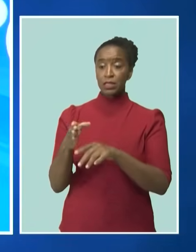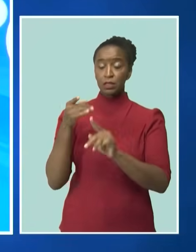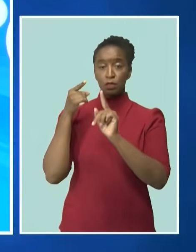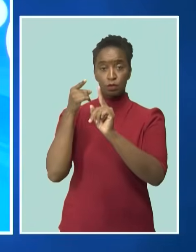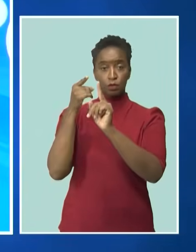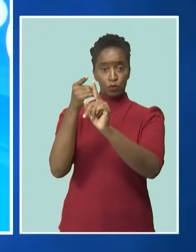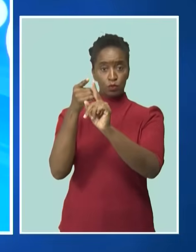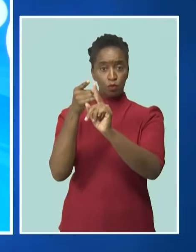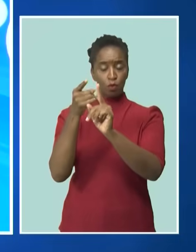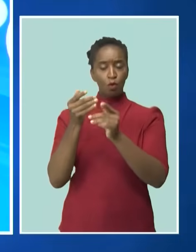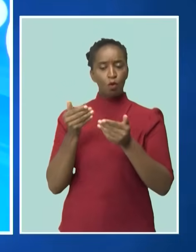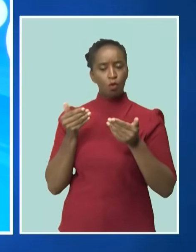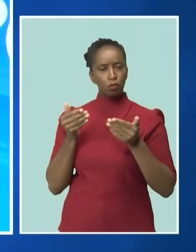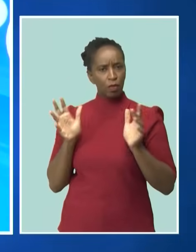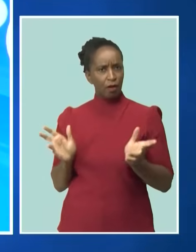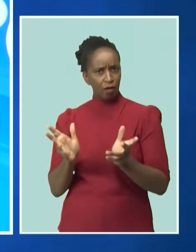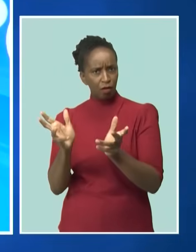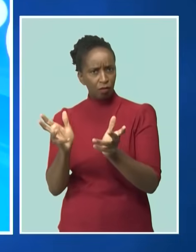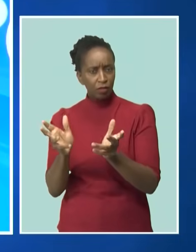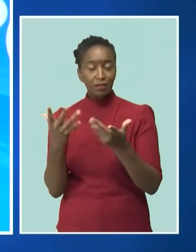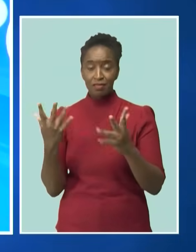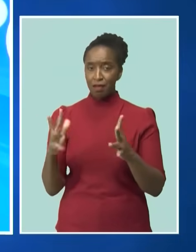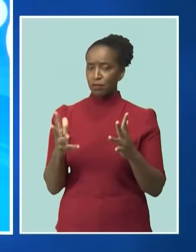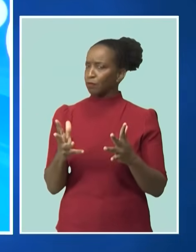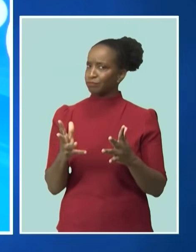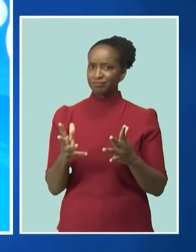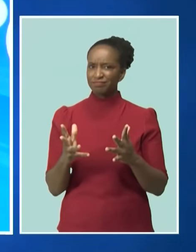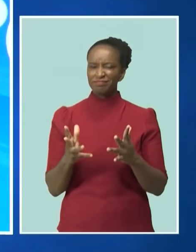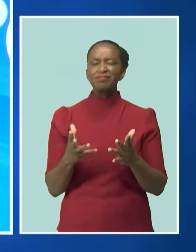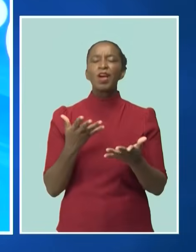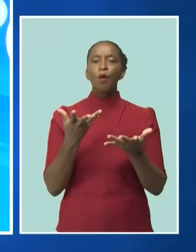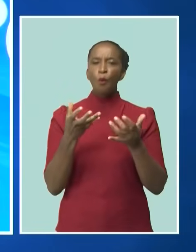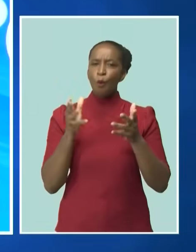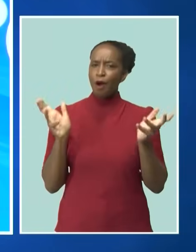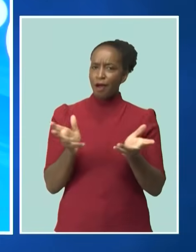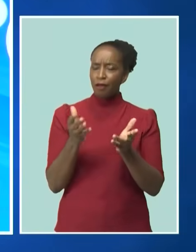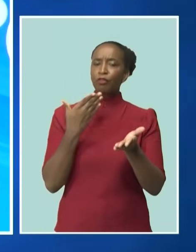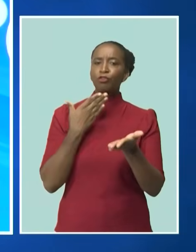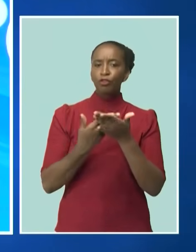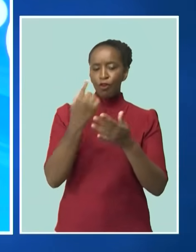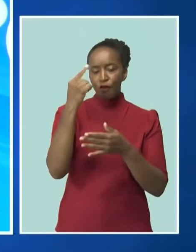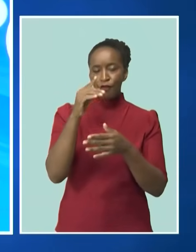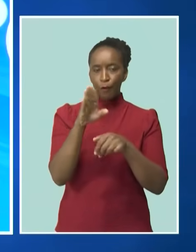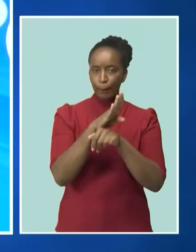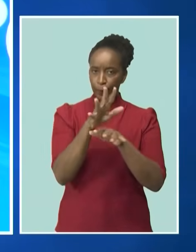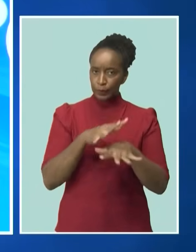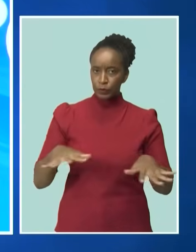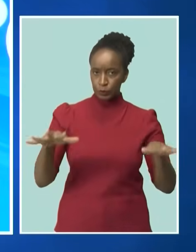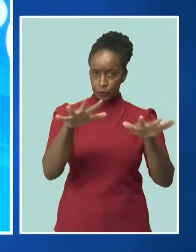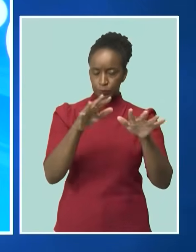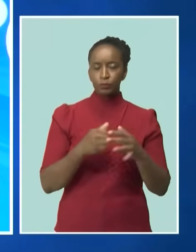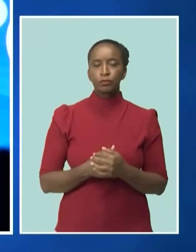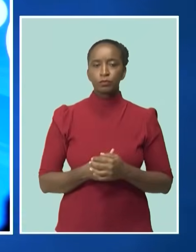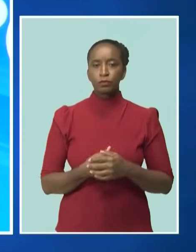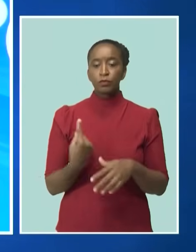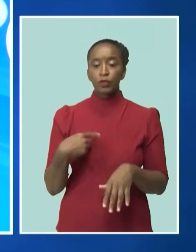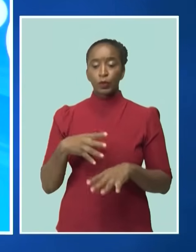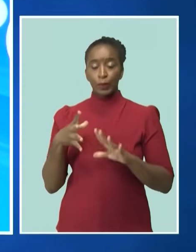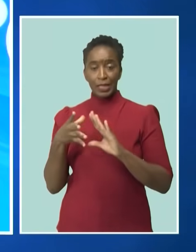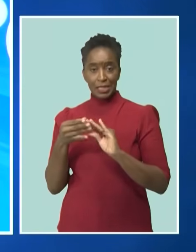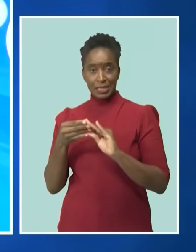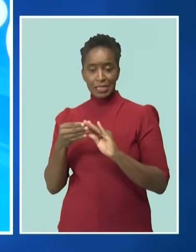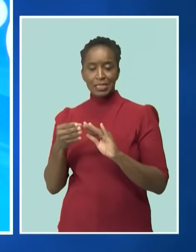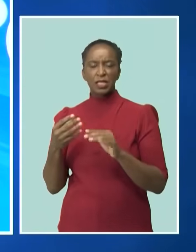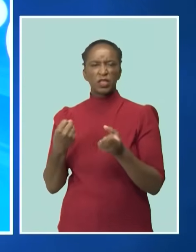the well-being of Barbados. To advocate for us is to care and to believe